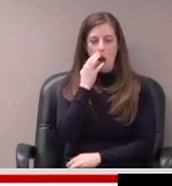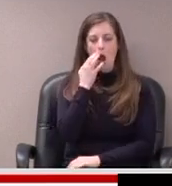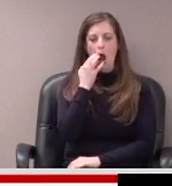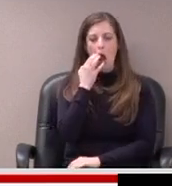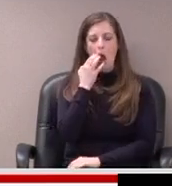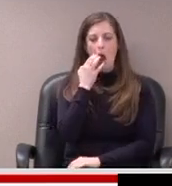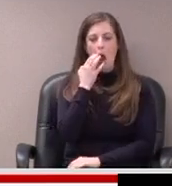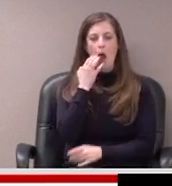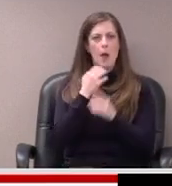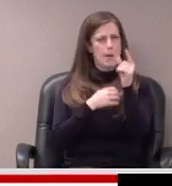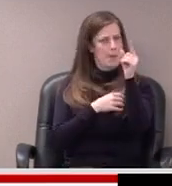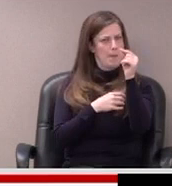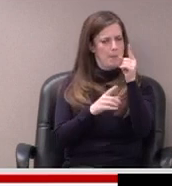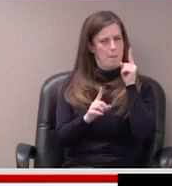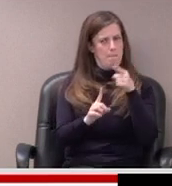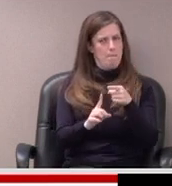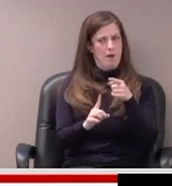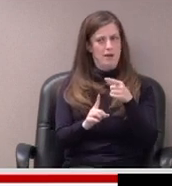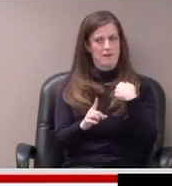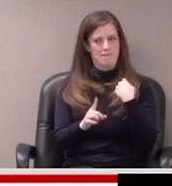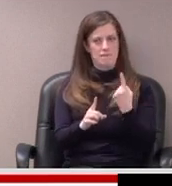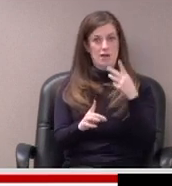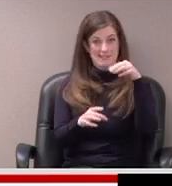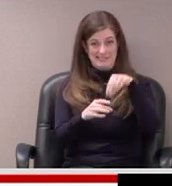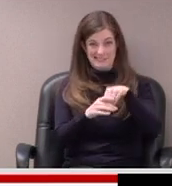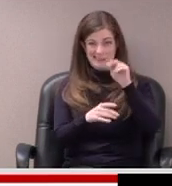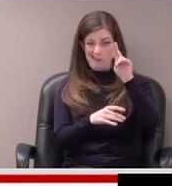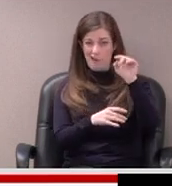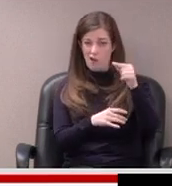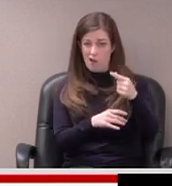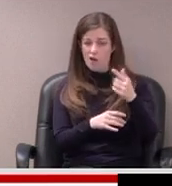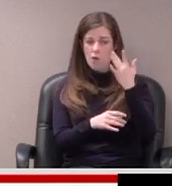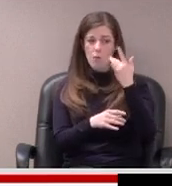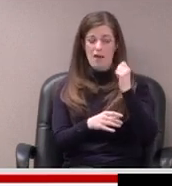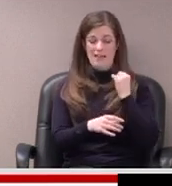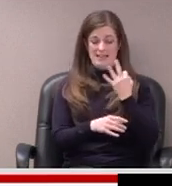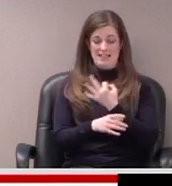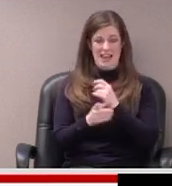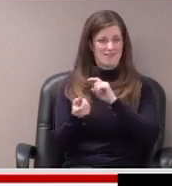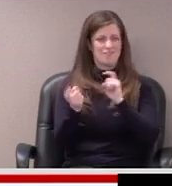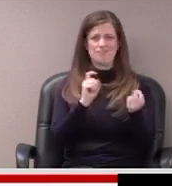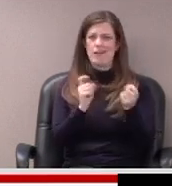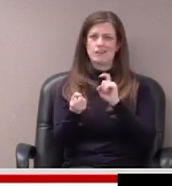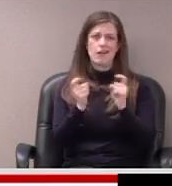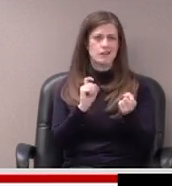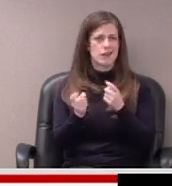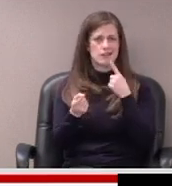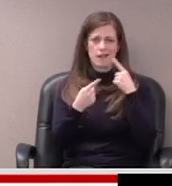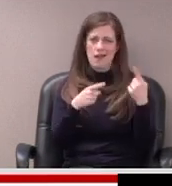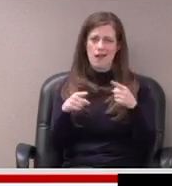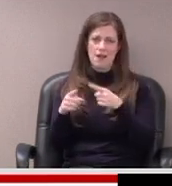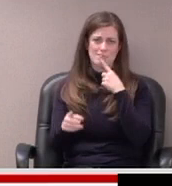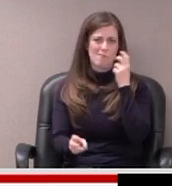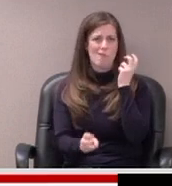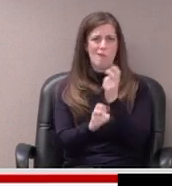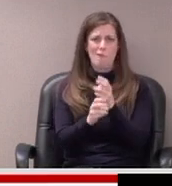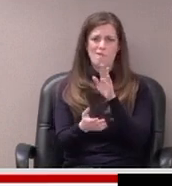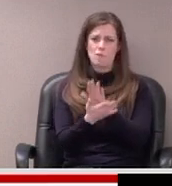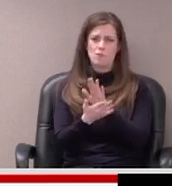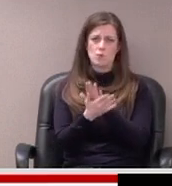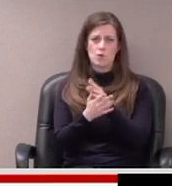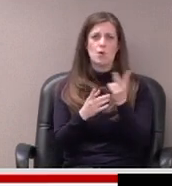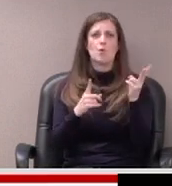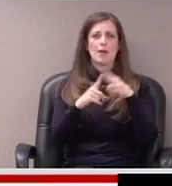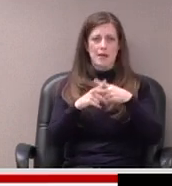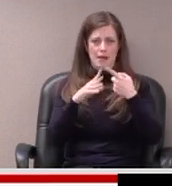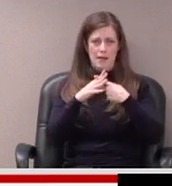One other point as far as in August, because staffing changes can be difficult for a school, we have